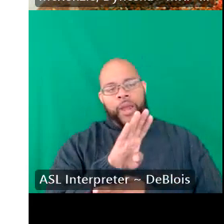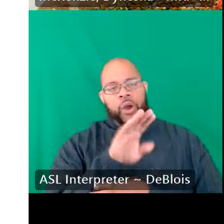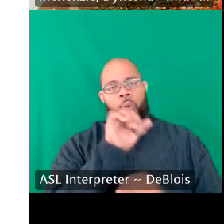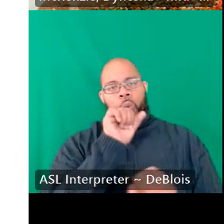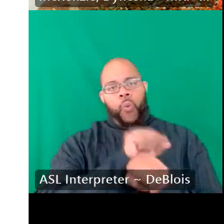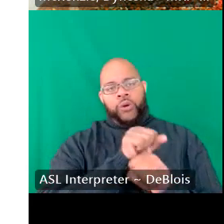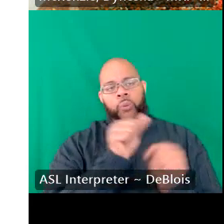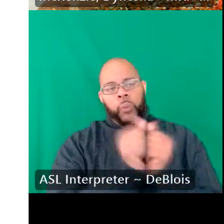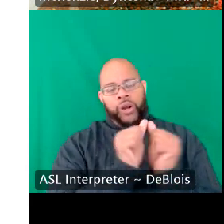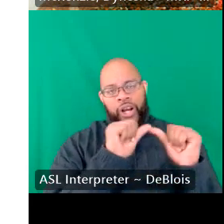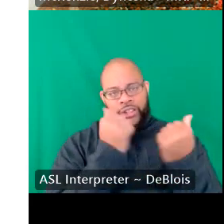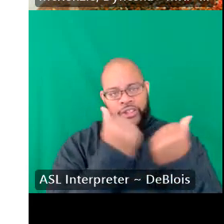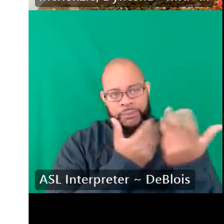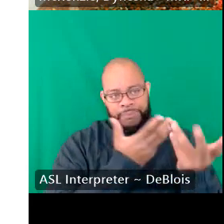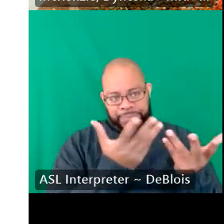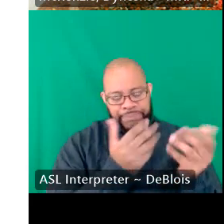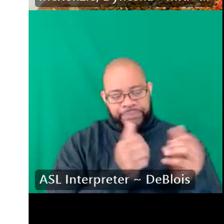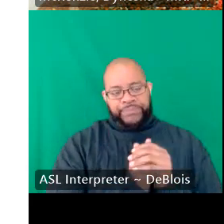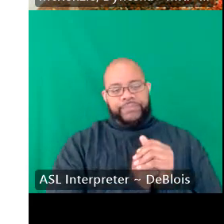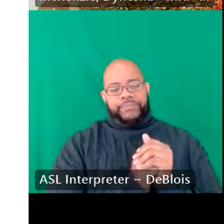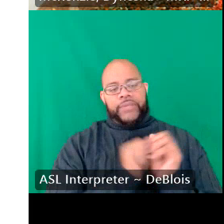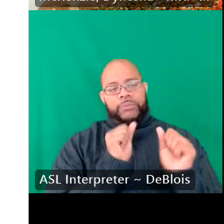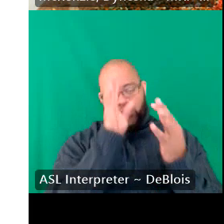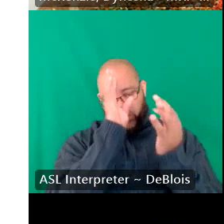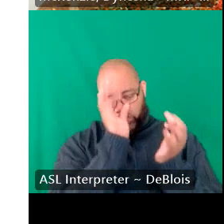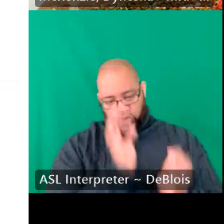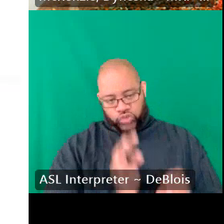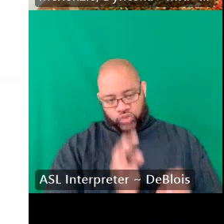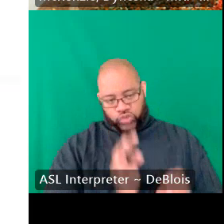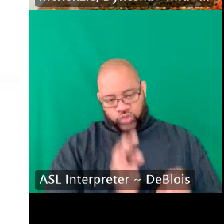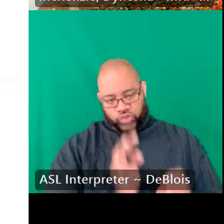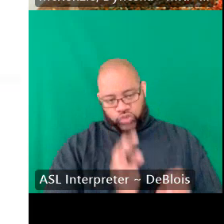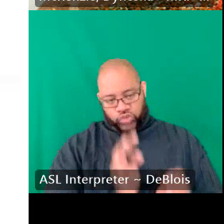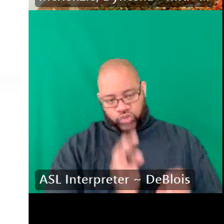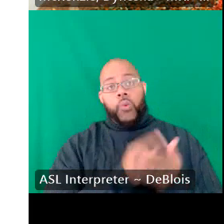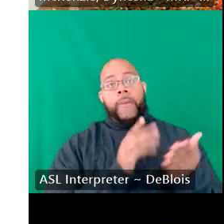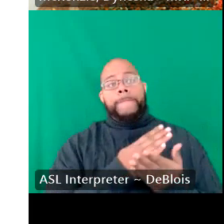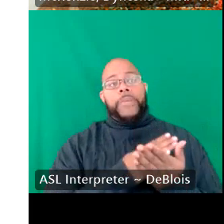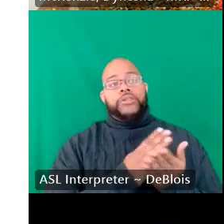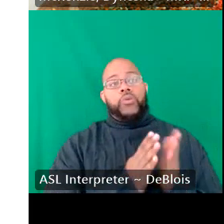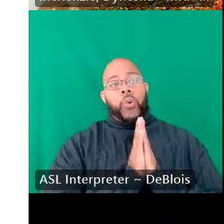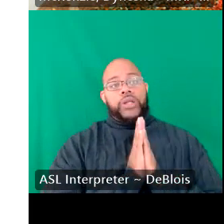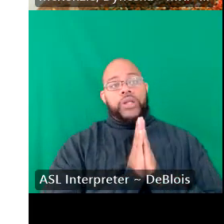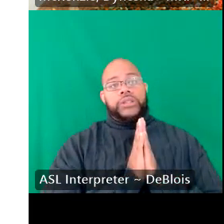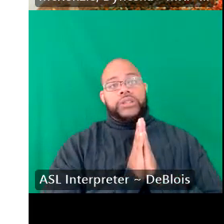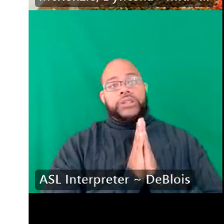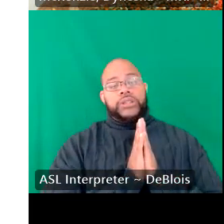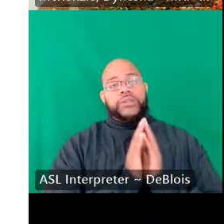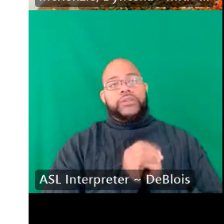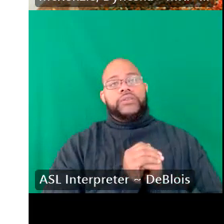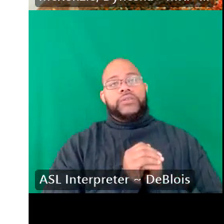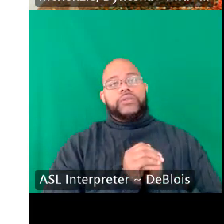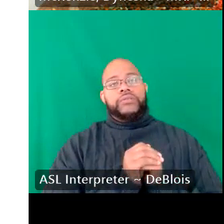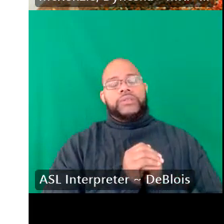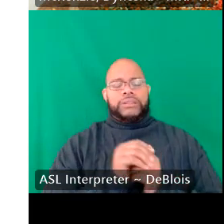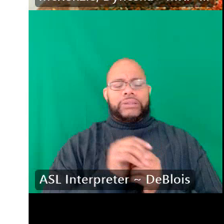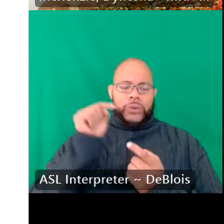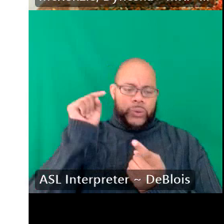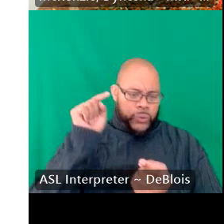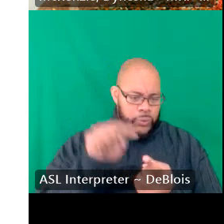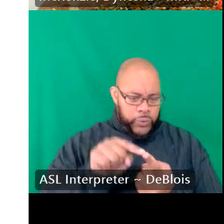the agencies to determine what the budget request is going to be, all the way down